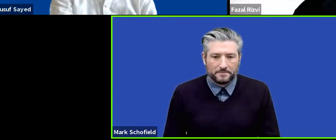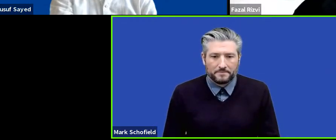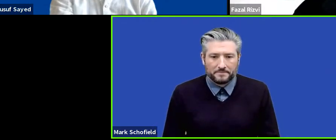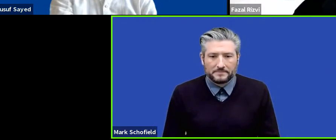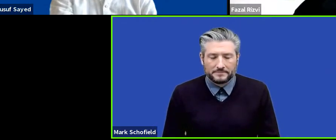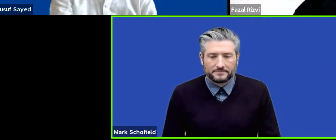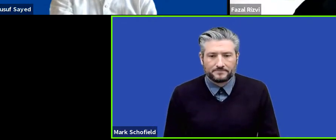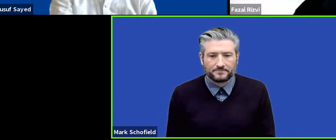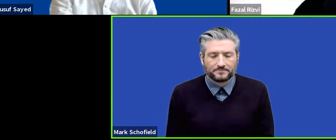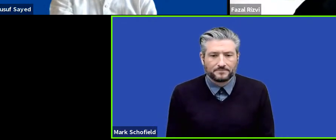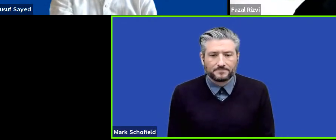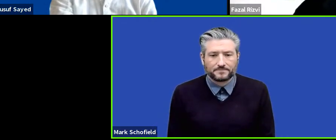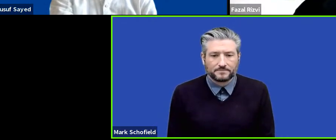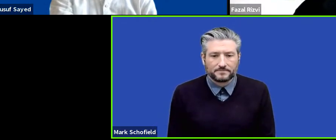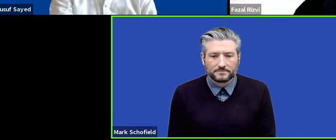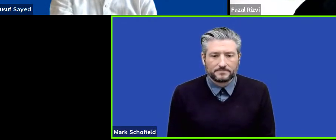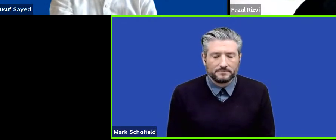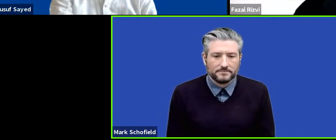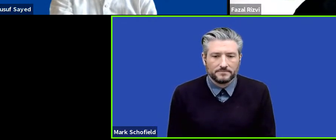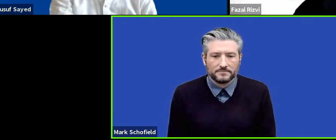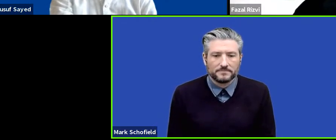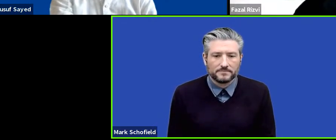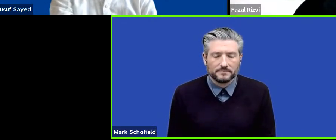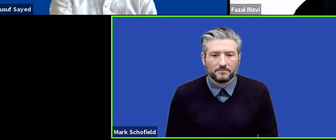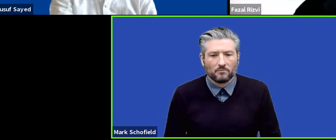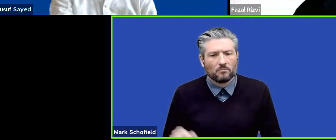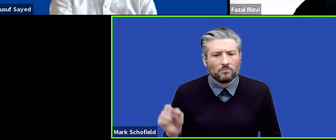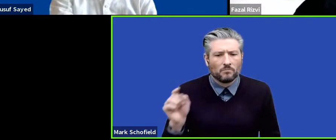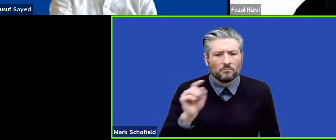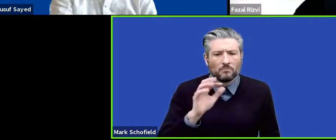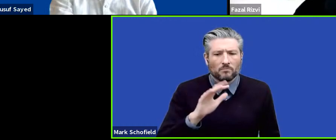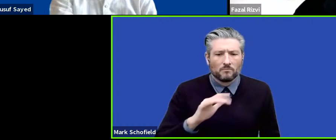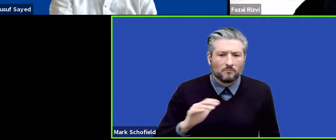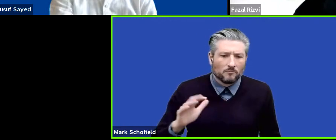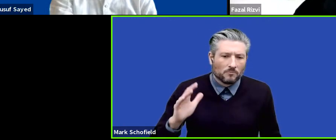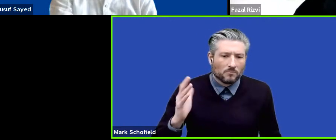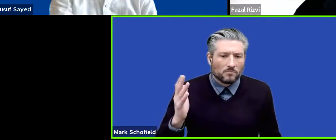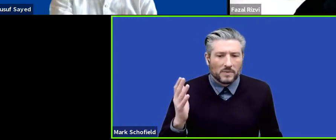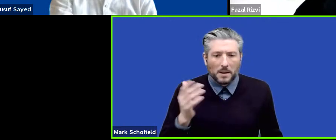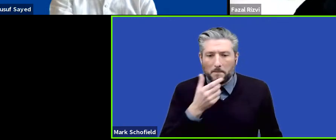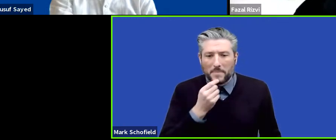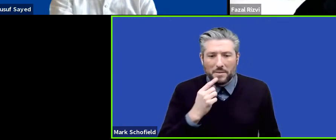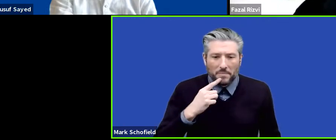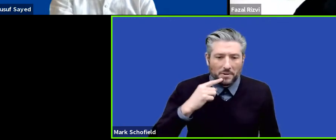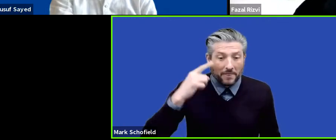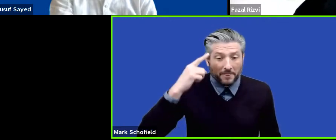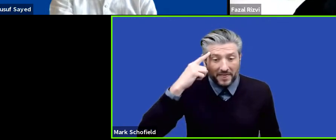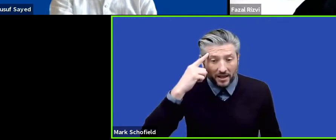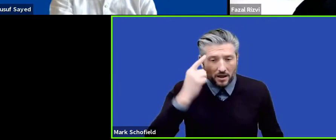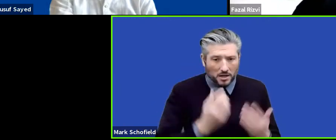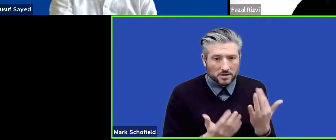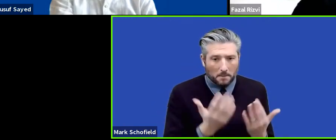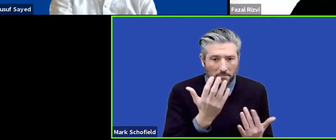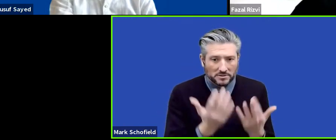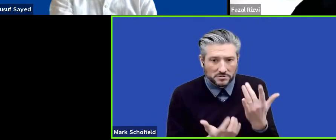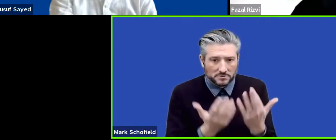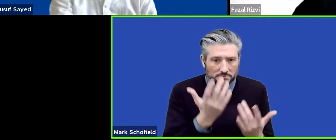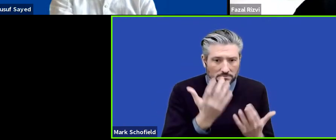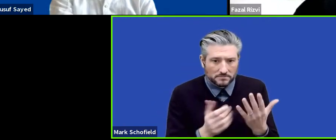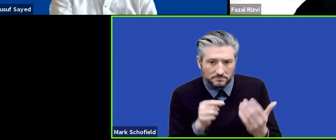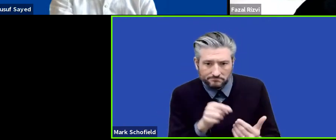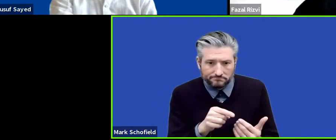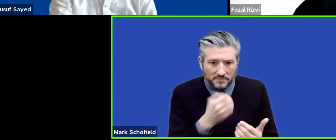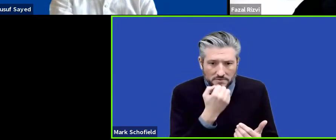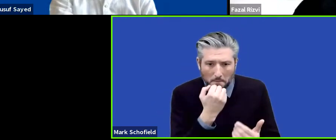actuarial thinking. In other words, a quantitative kind of thinking about whole groups